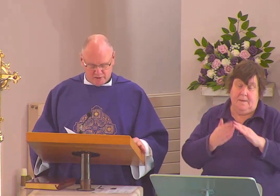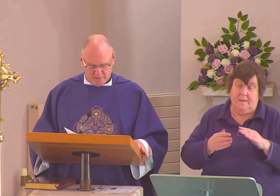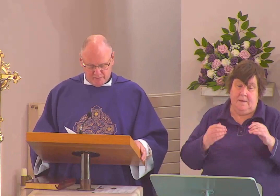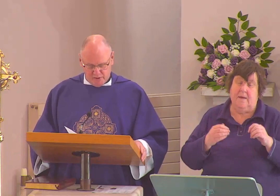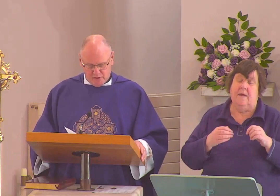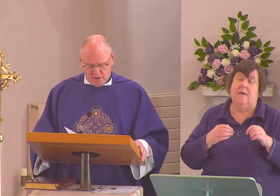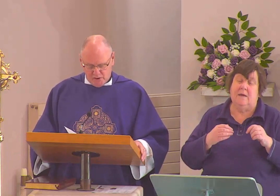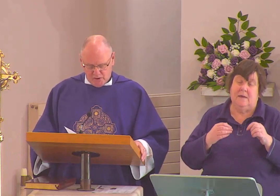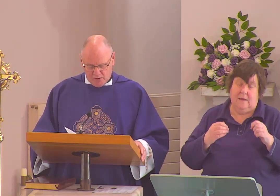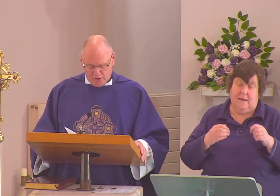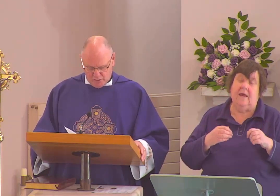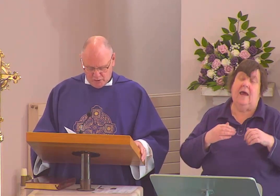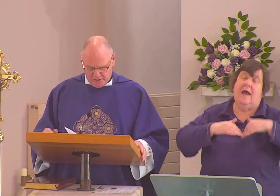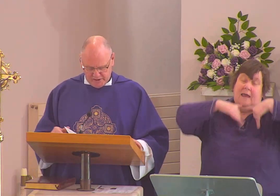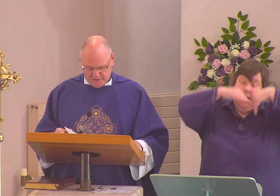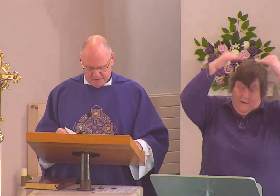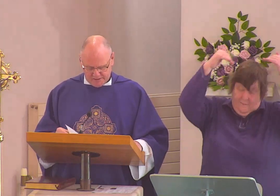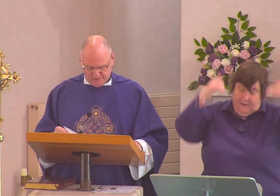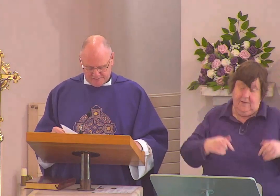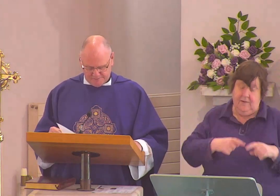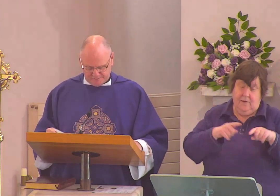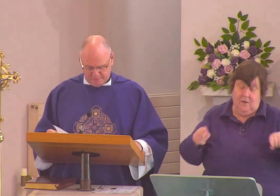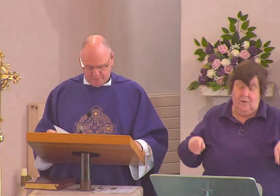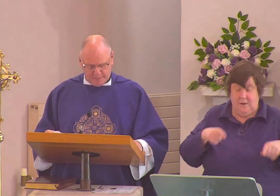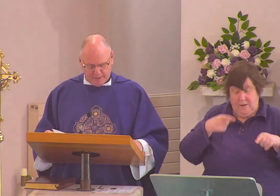Burke. Lord, hear us.